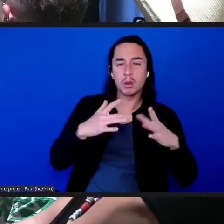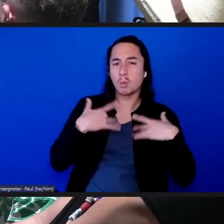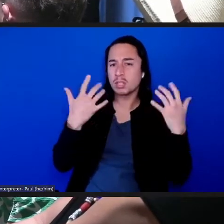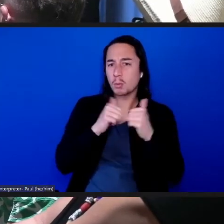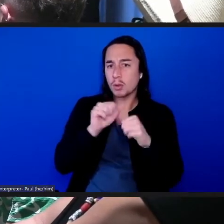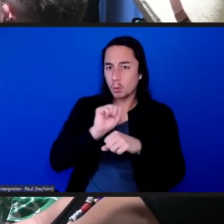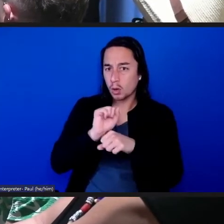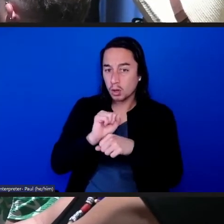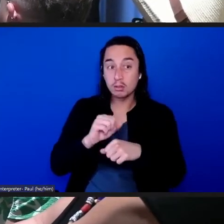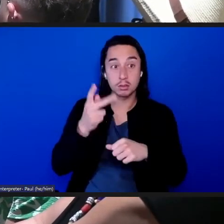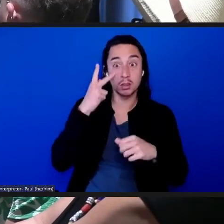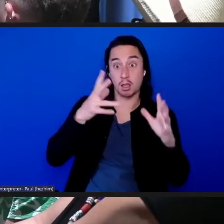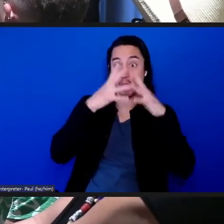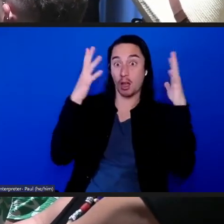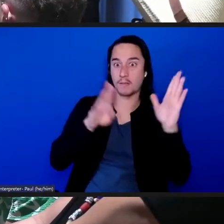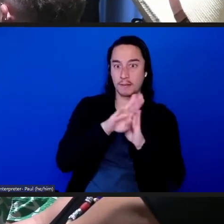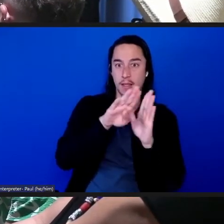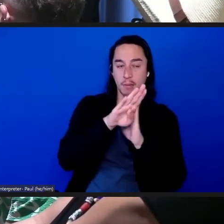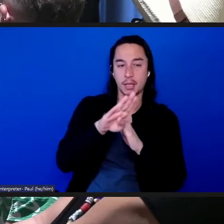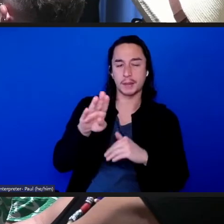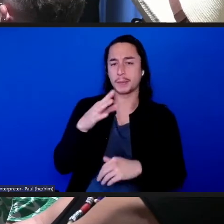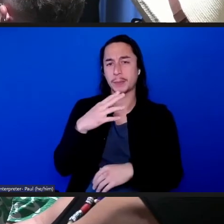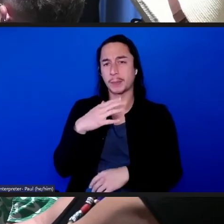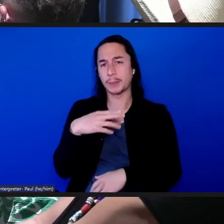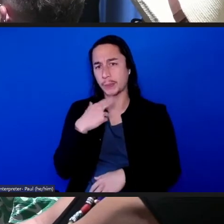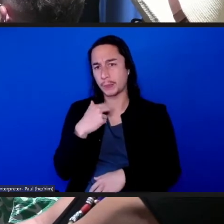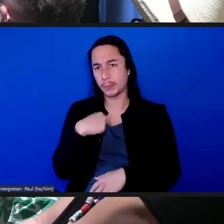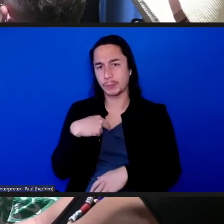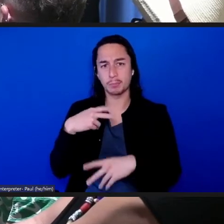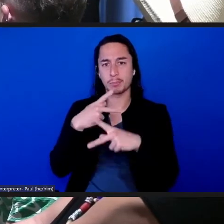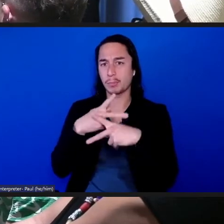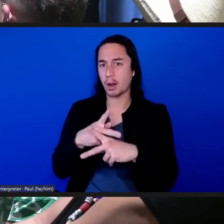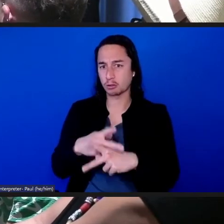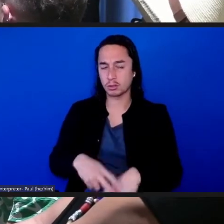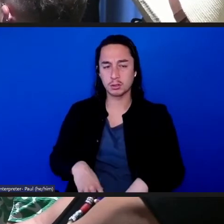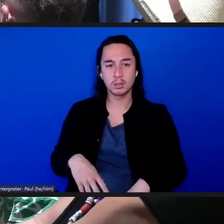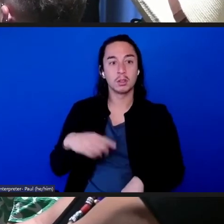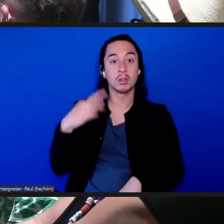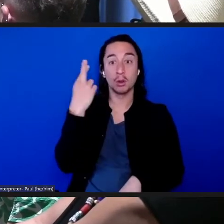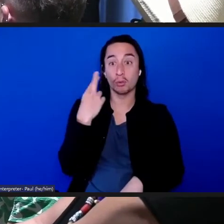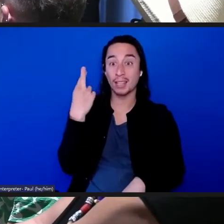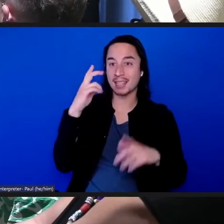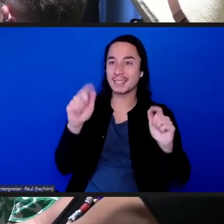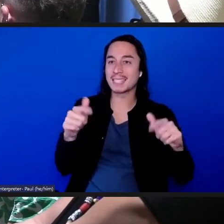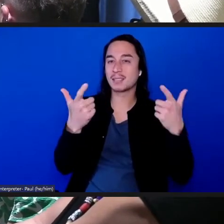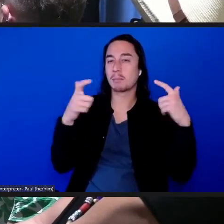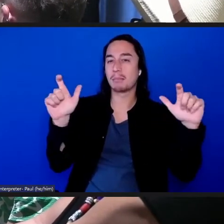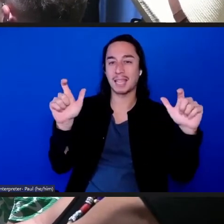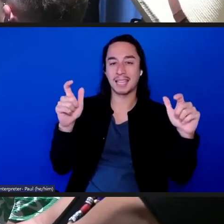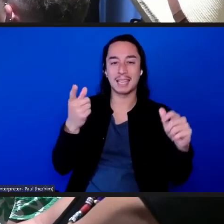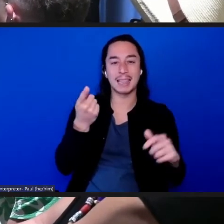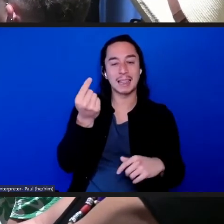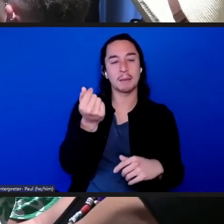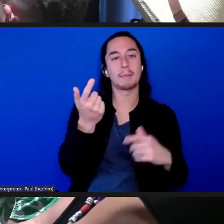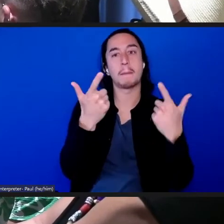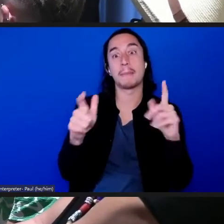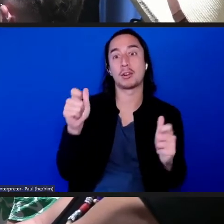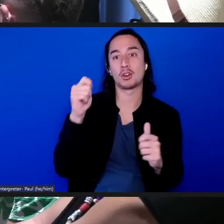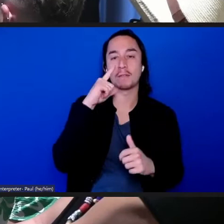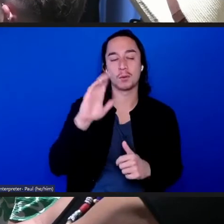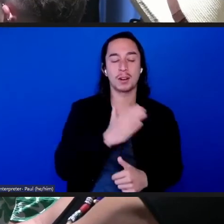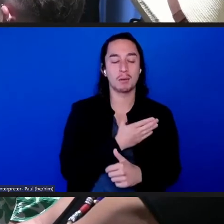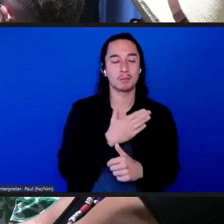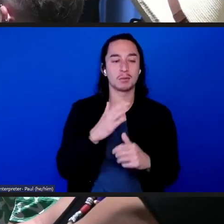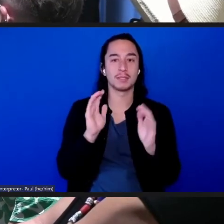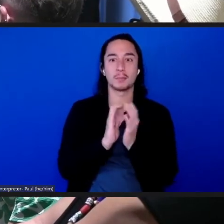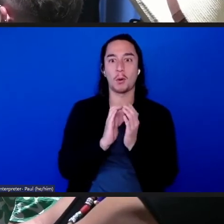lot of production. And we also realized this is big. This is like a little bit too big for our small team to be